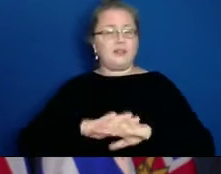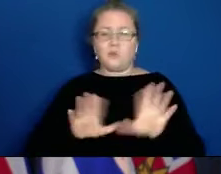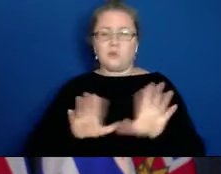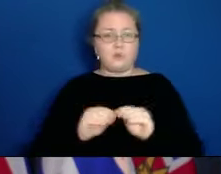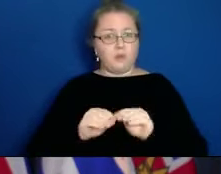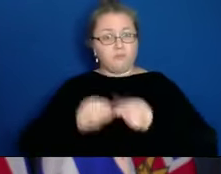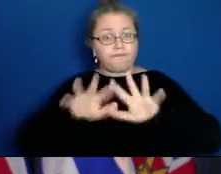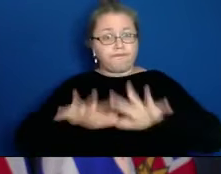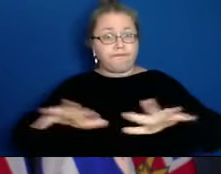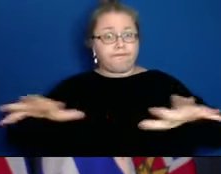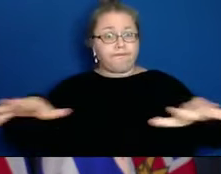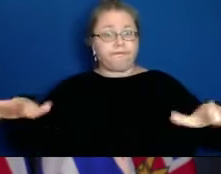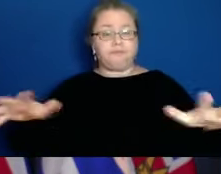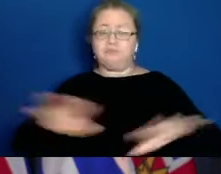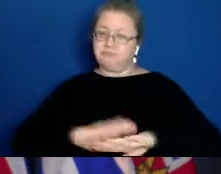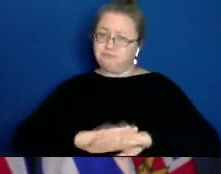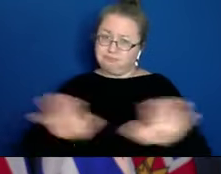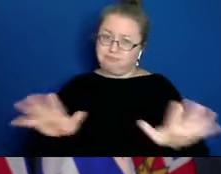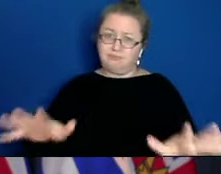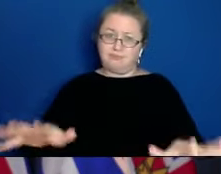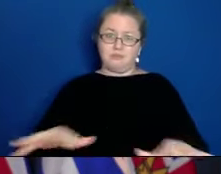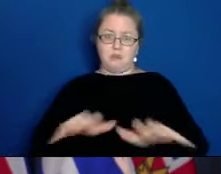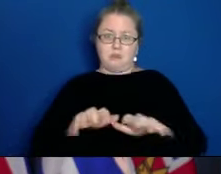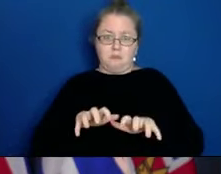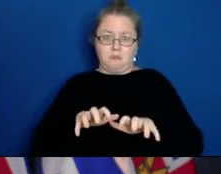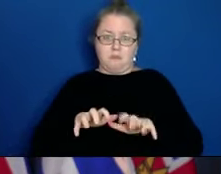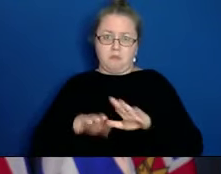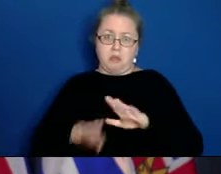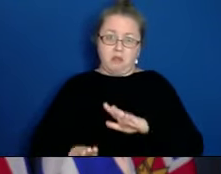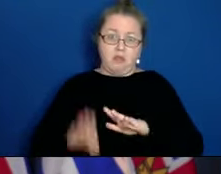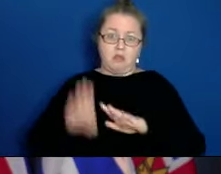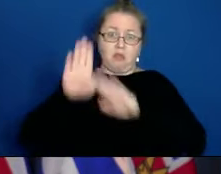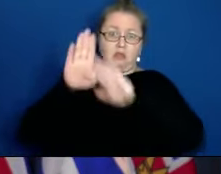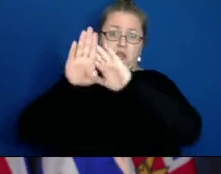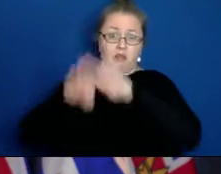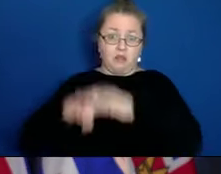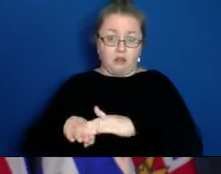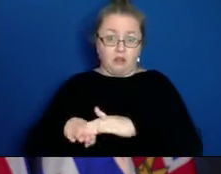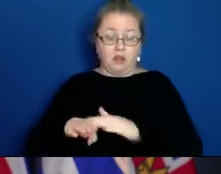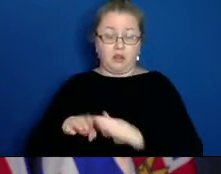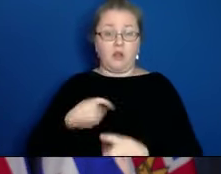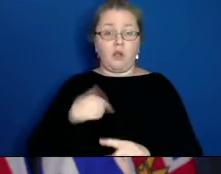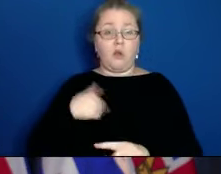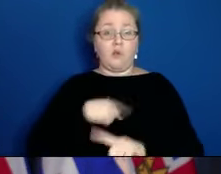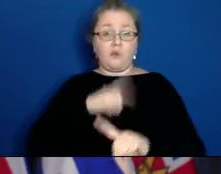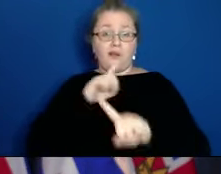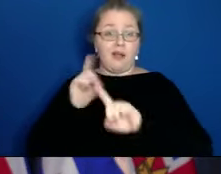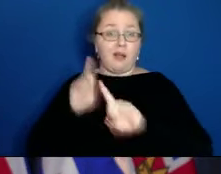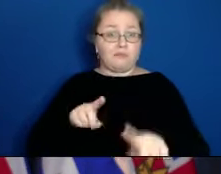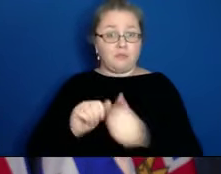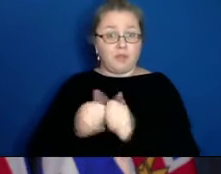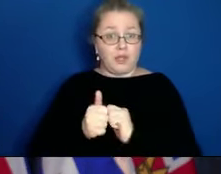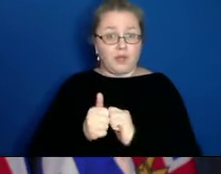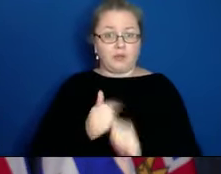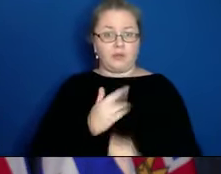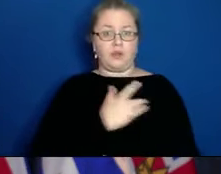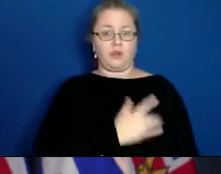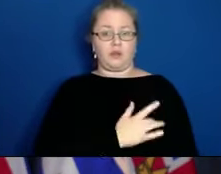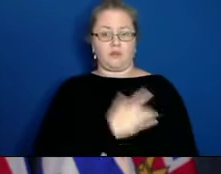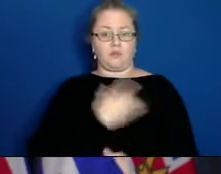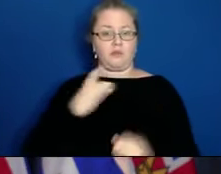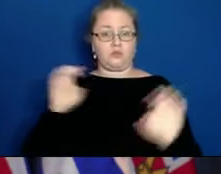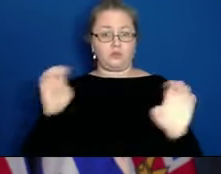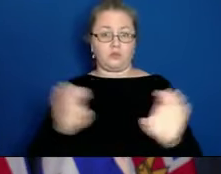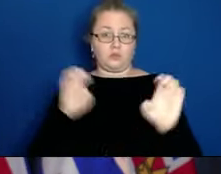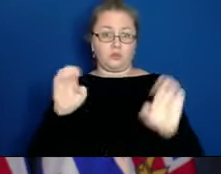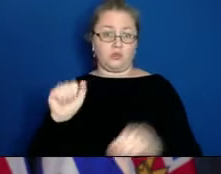when it's ordered by provincial under the Provincial Emergencies Act that it's mandatory to wear masks in all indoor public